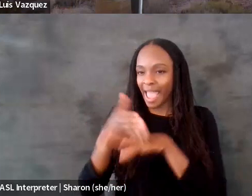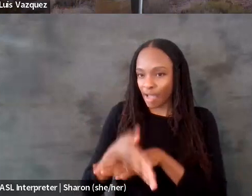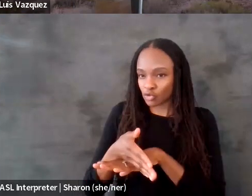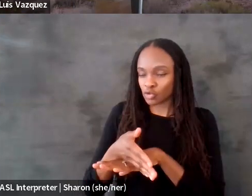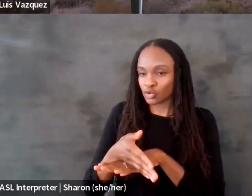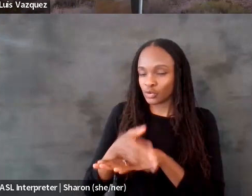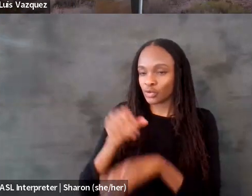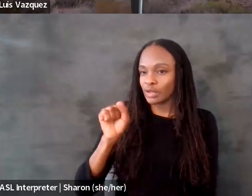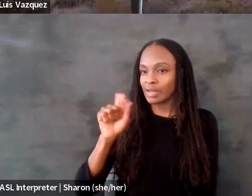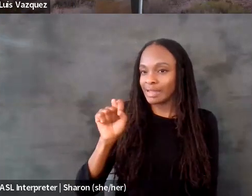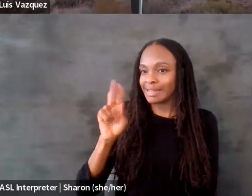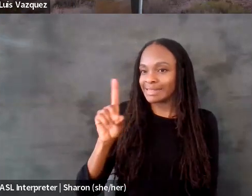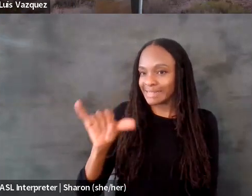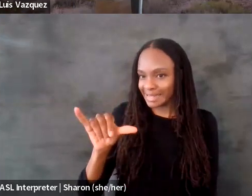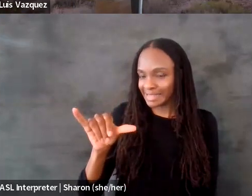published. I